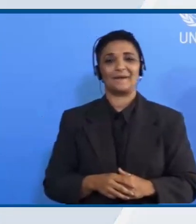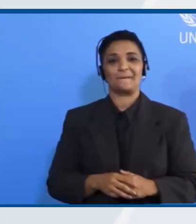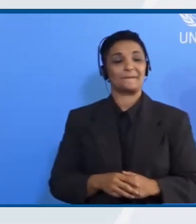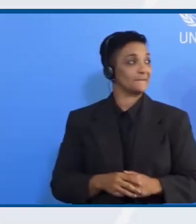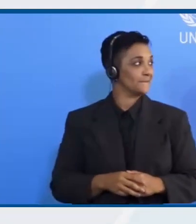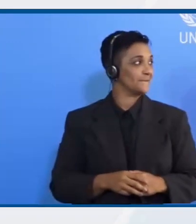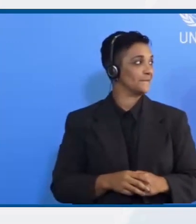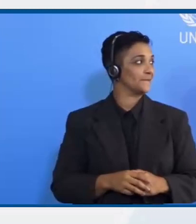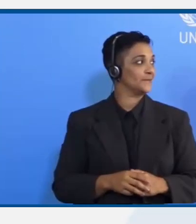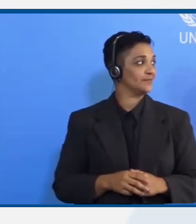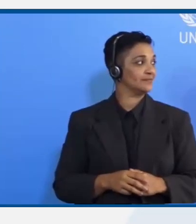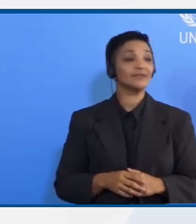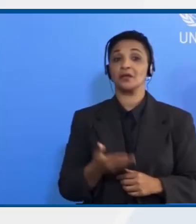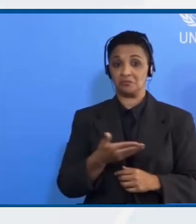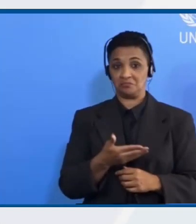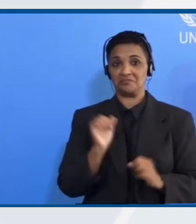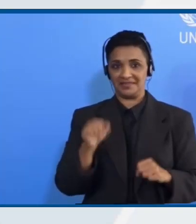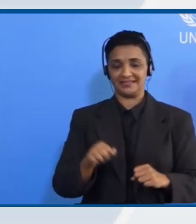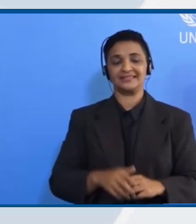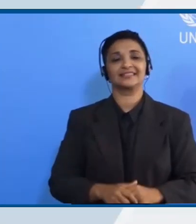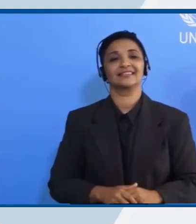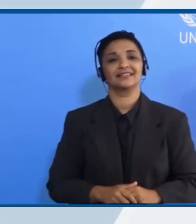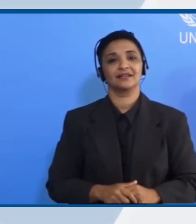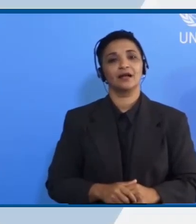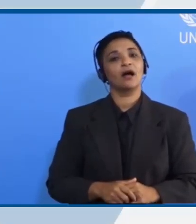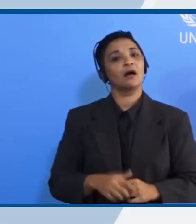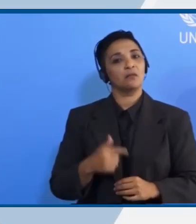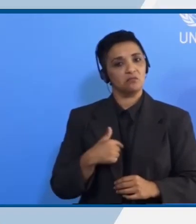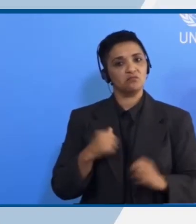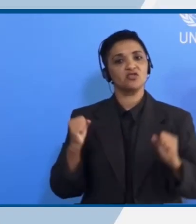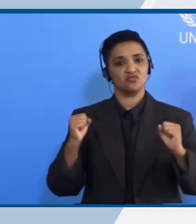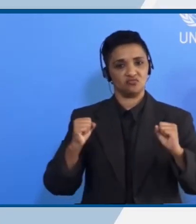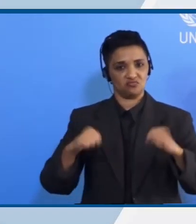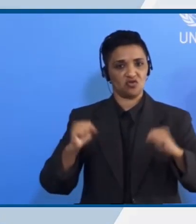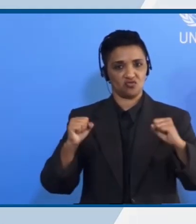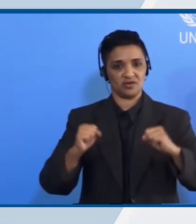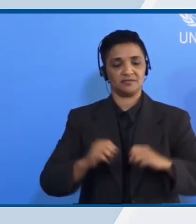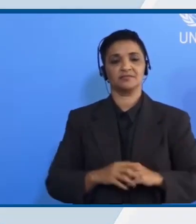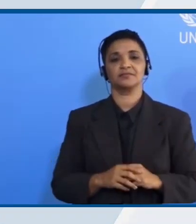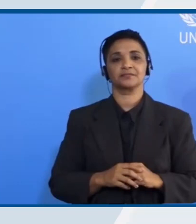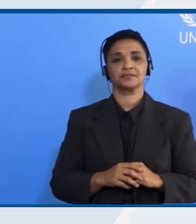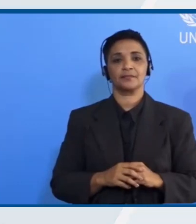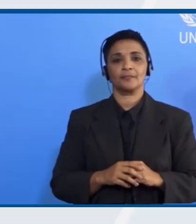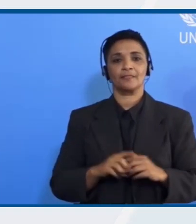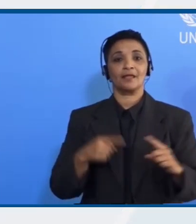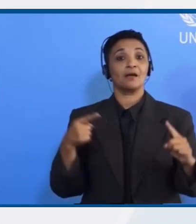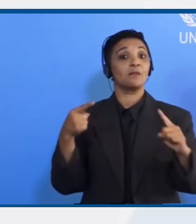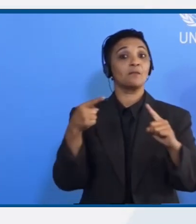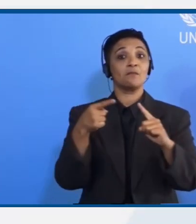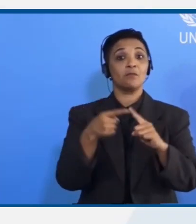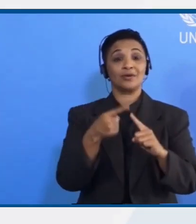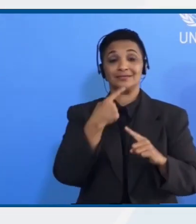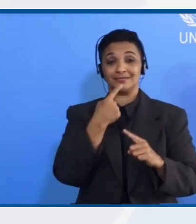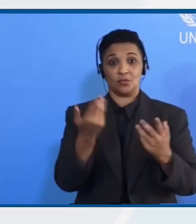side. Sam, go ahead. So I fully agree with Tisa. I think the point about pipelines is